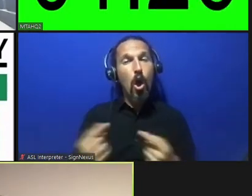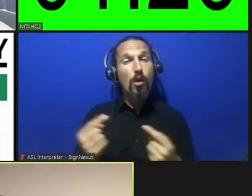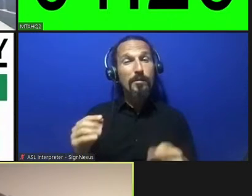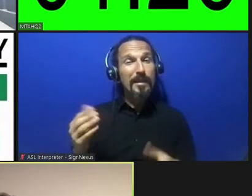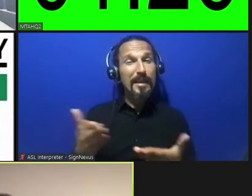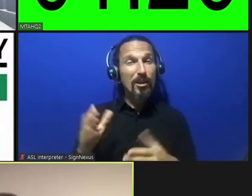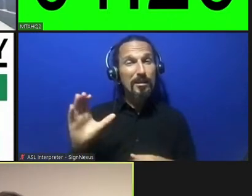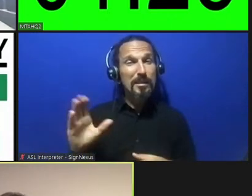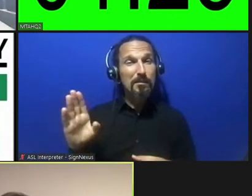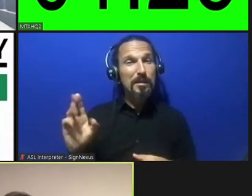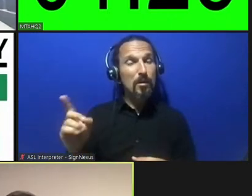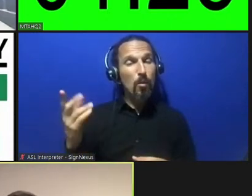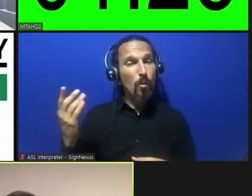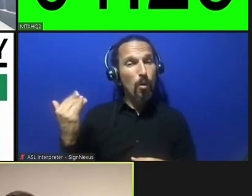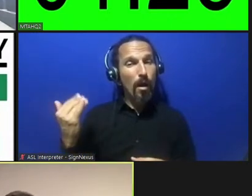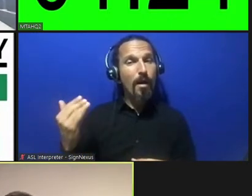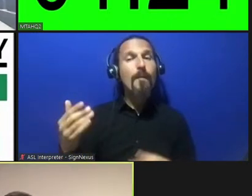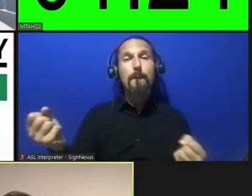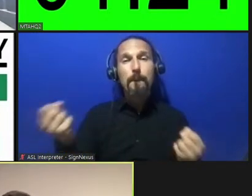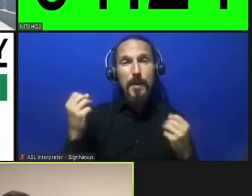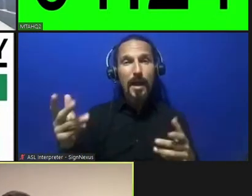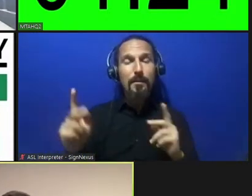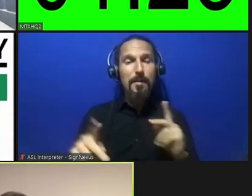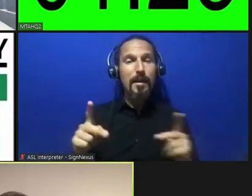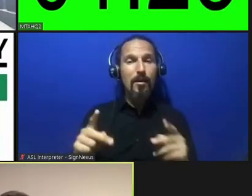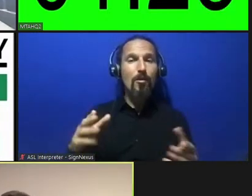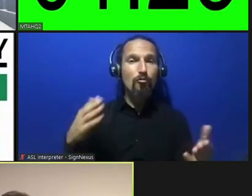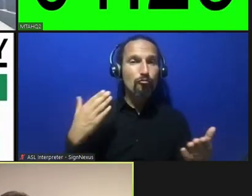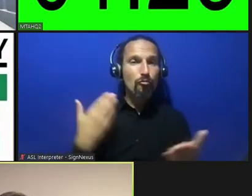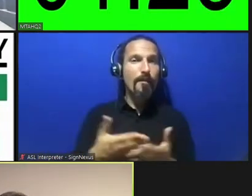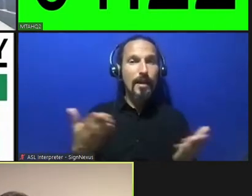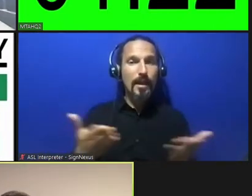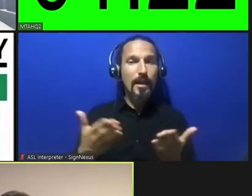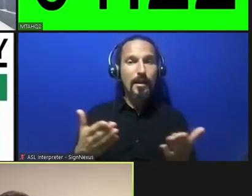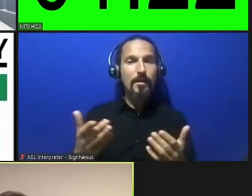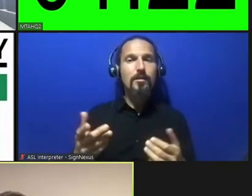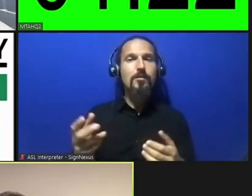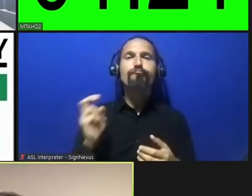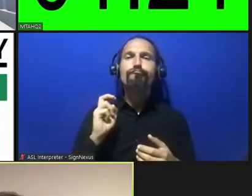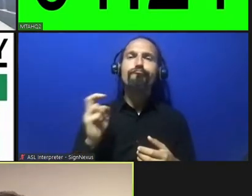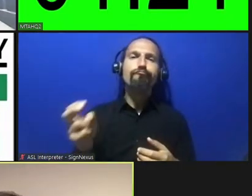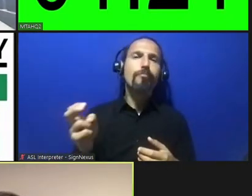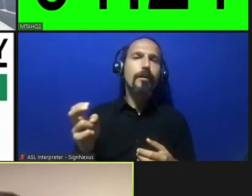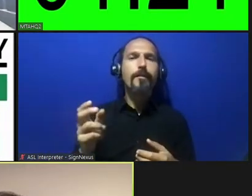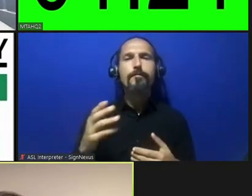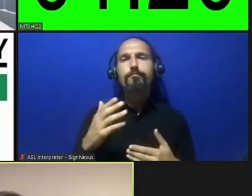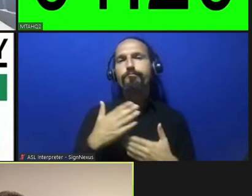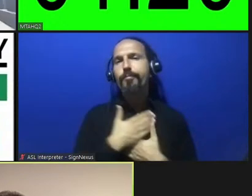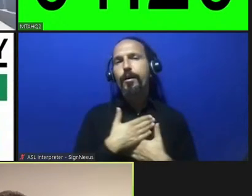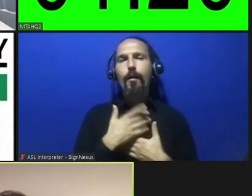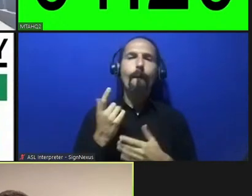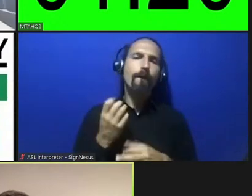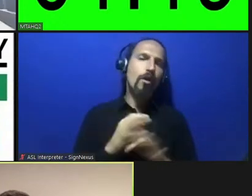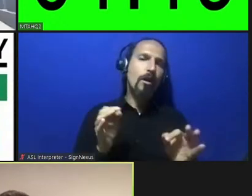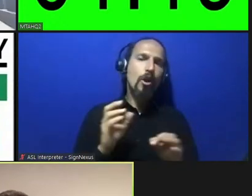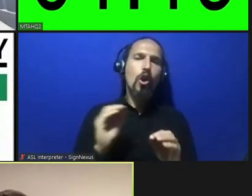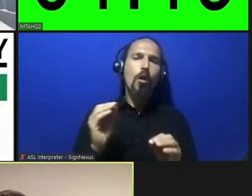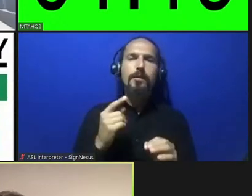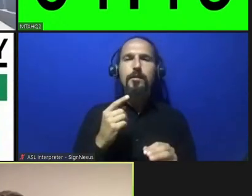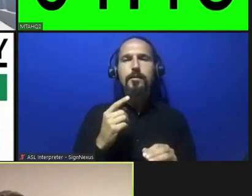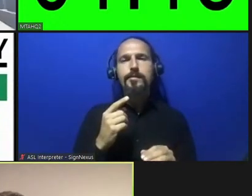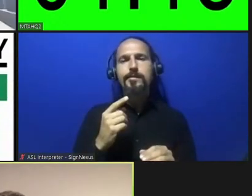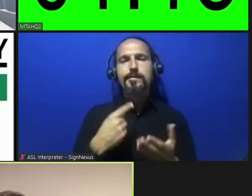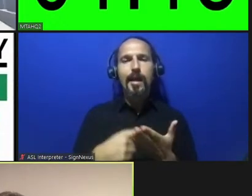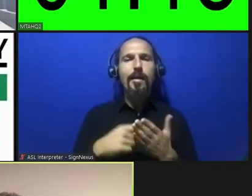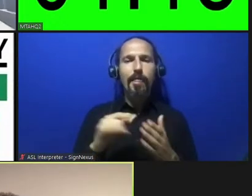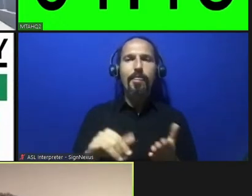district really because lots of people are coming here they're taking dry rides they're doing it for free yes i know no one's arguing for exceptions for these people